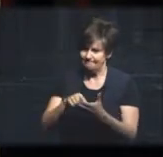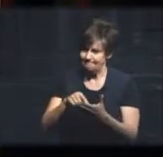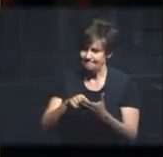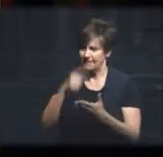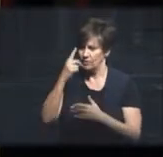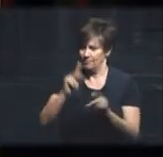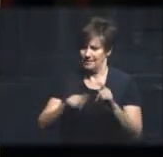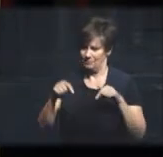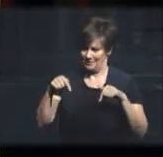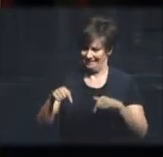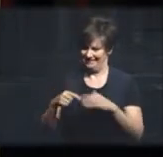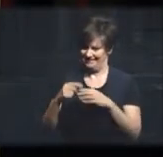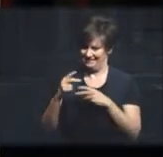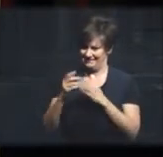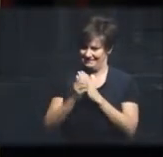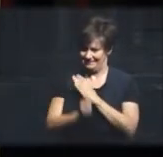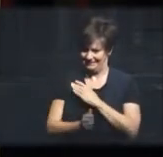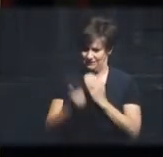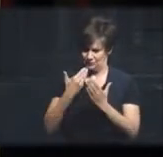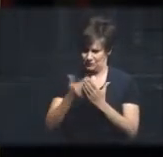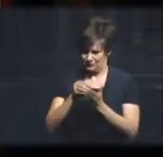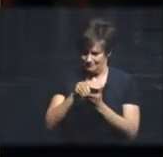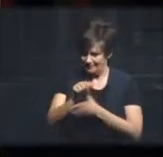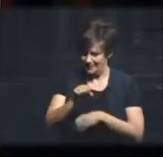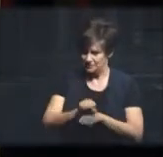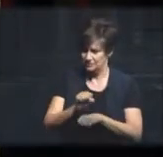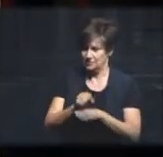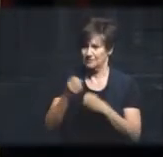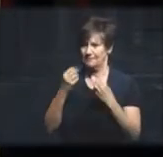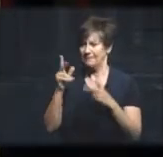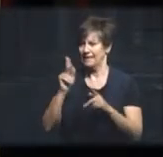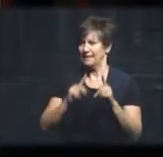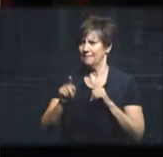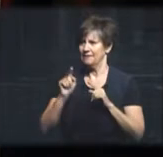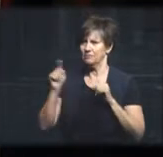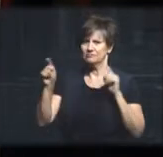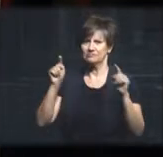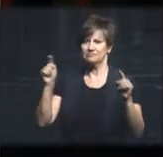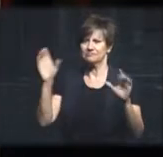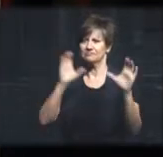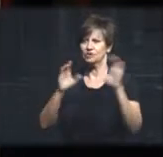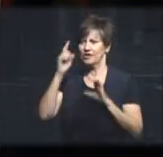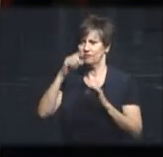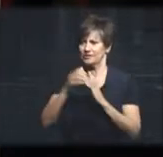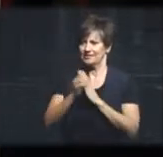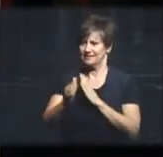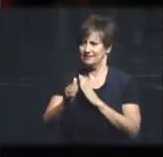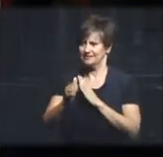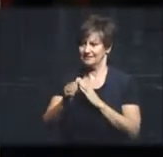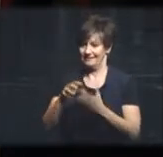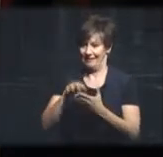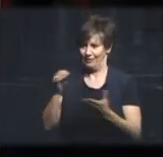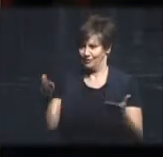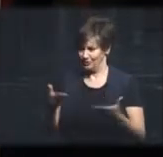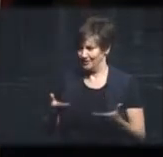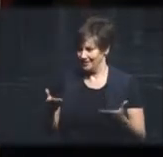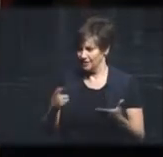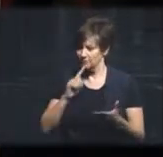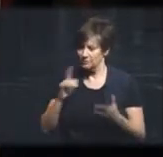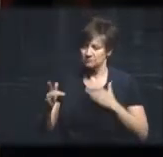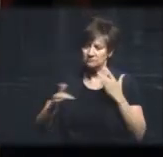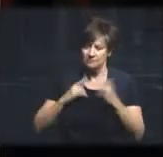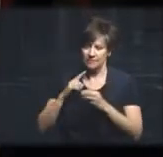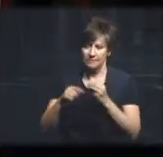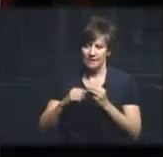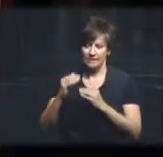these skills and good-paying jobs, and there are a lot of people out there looking for these skills, so I'm really excited about the construction program, and thank